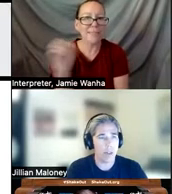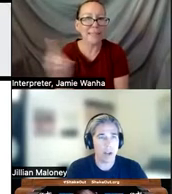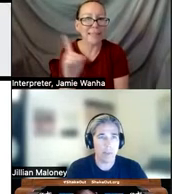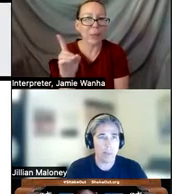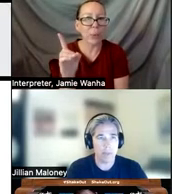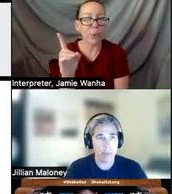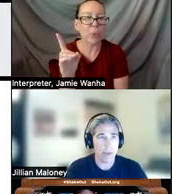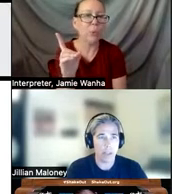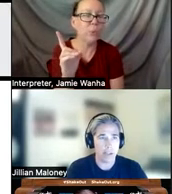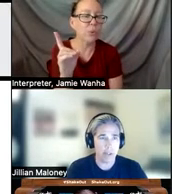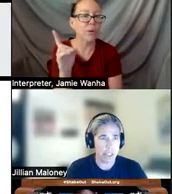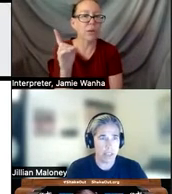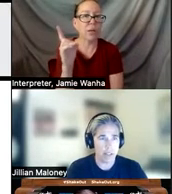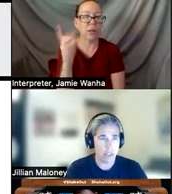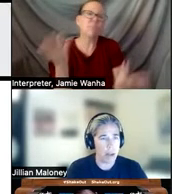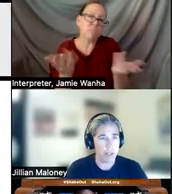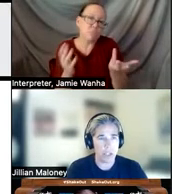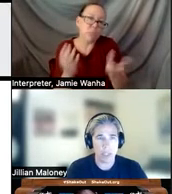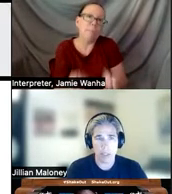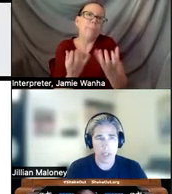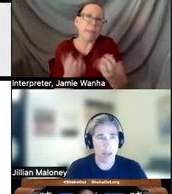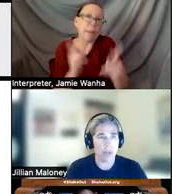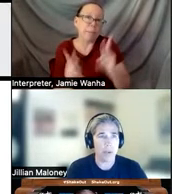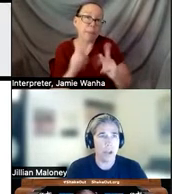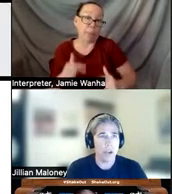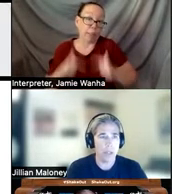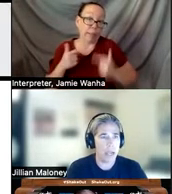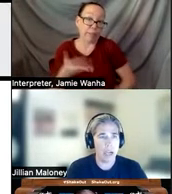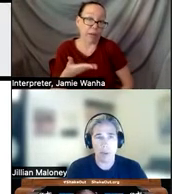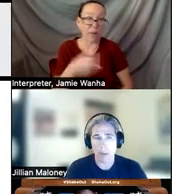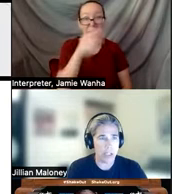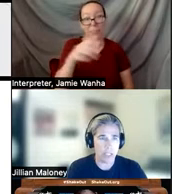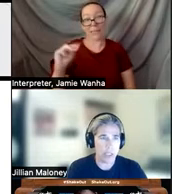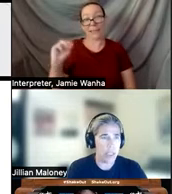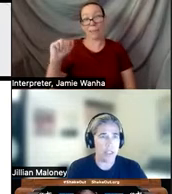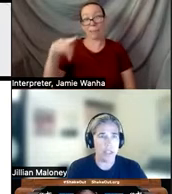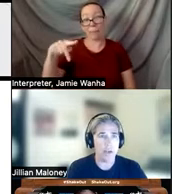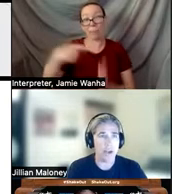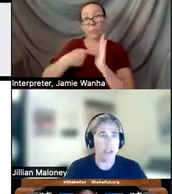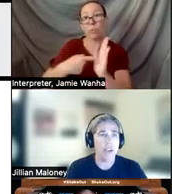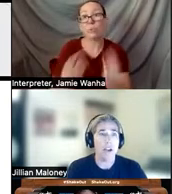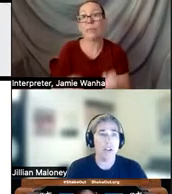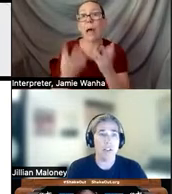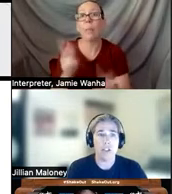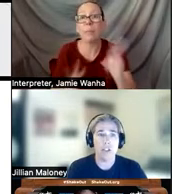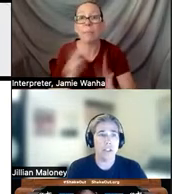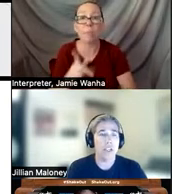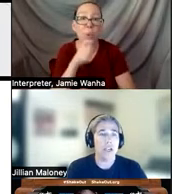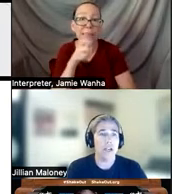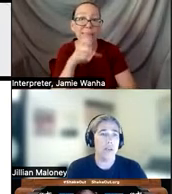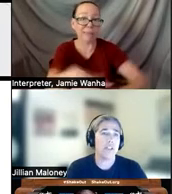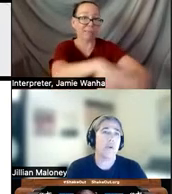a lot of the people live, you can see this is a population density map. So really high population density in San Diego County along the